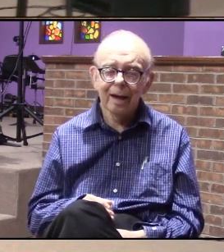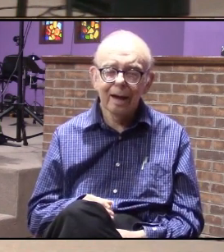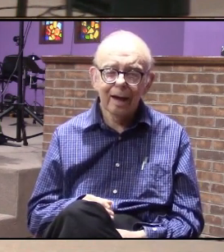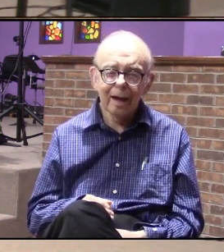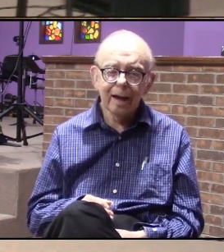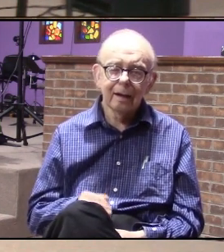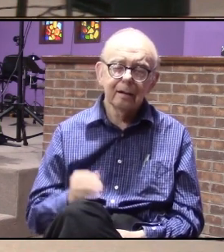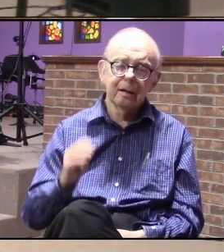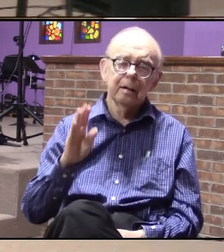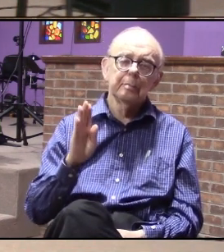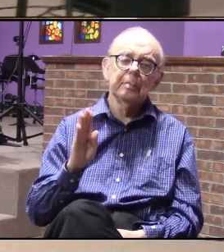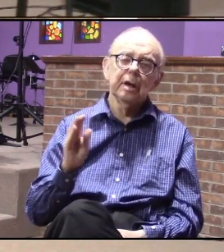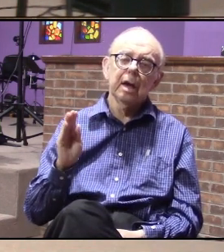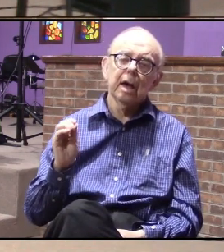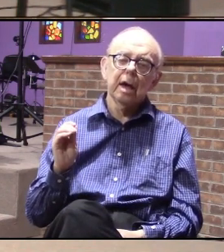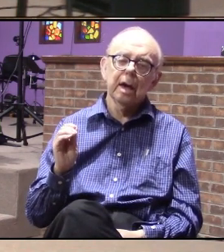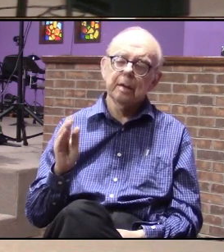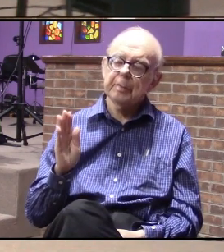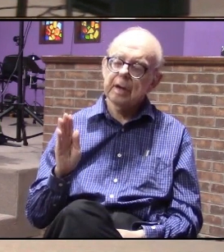It's a baboon.